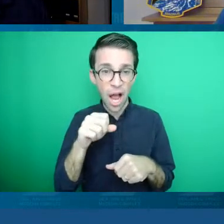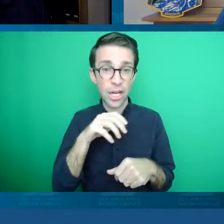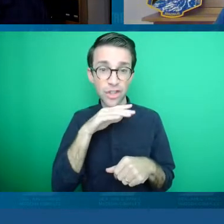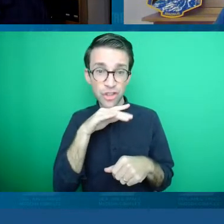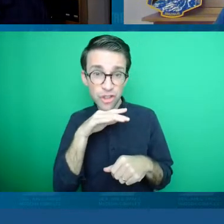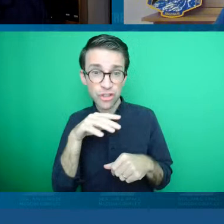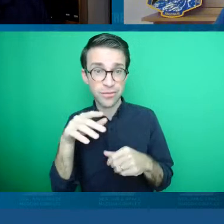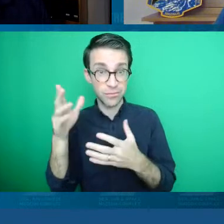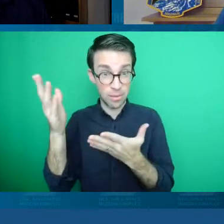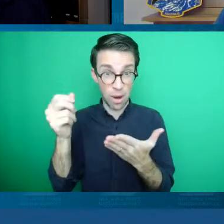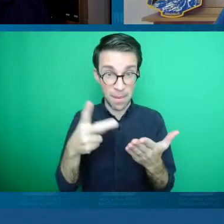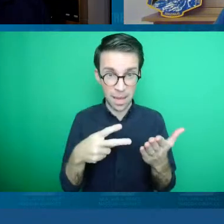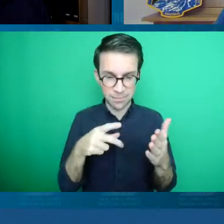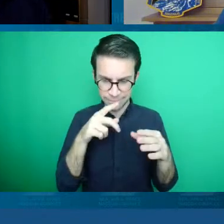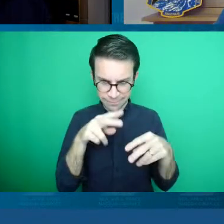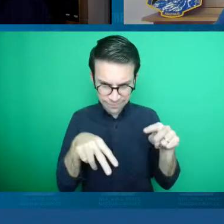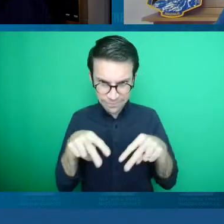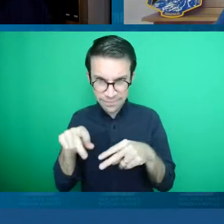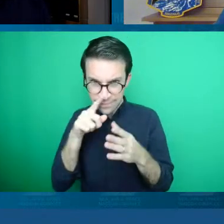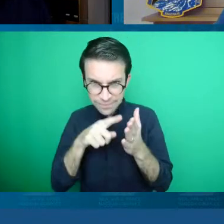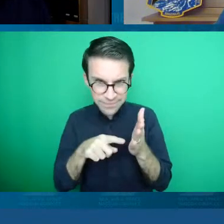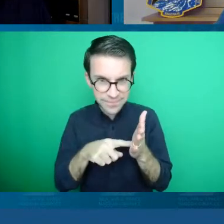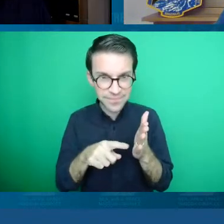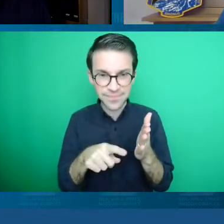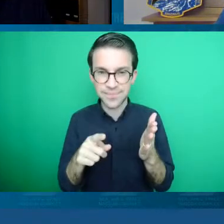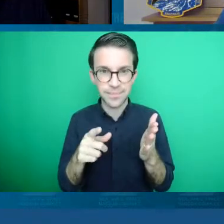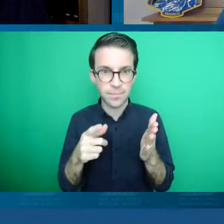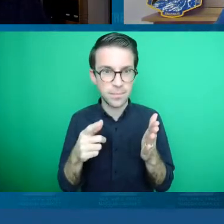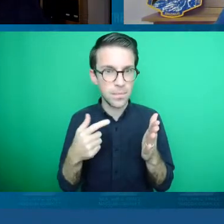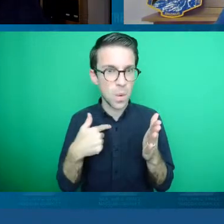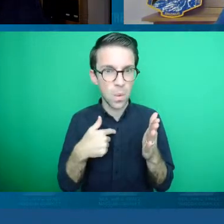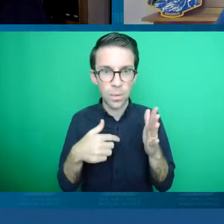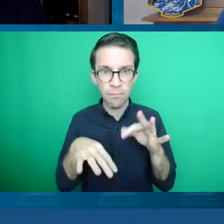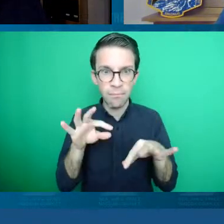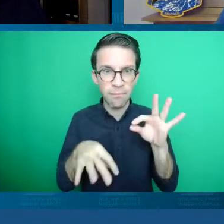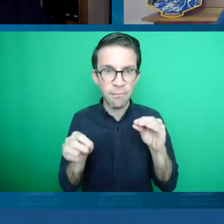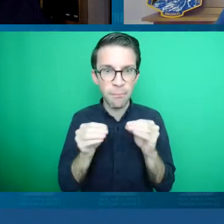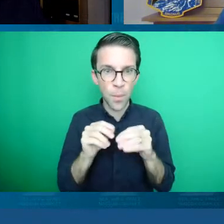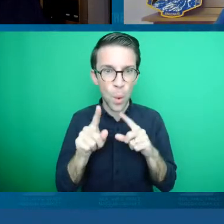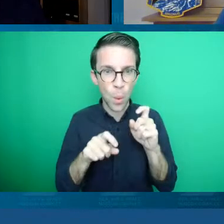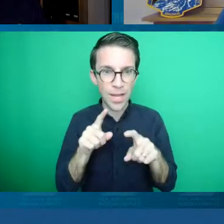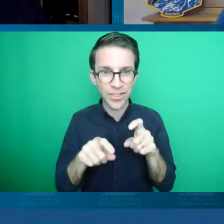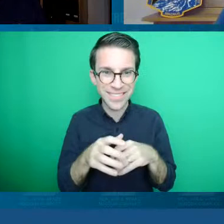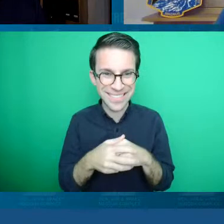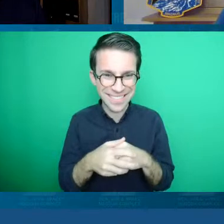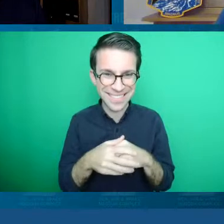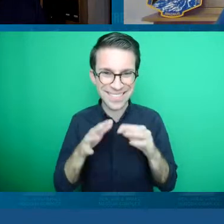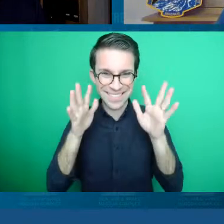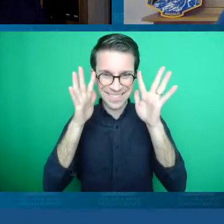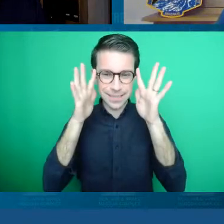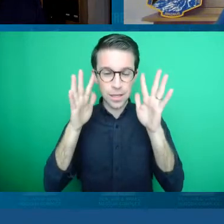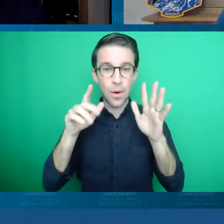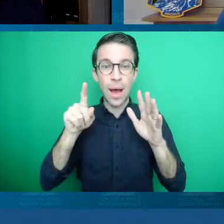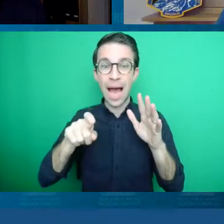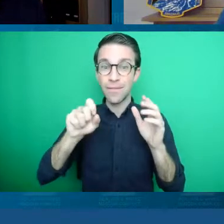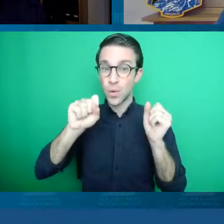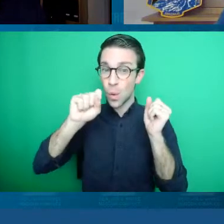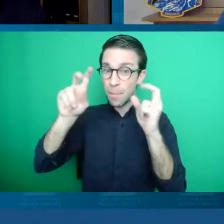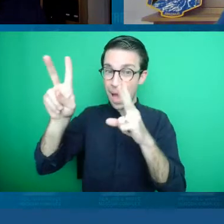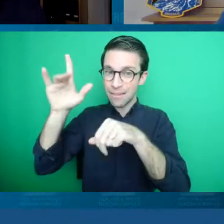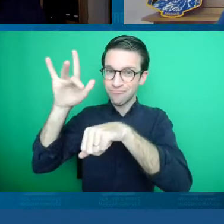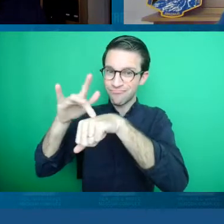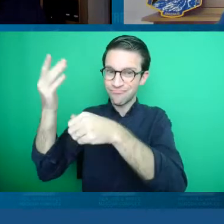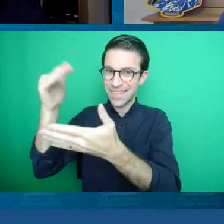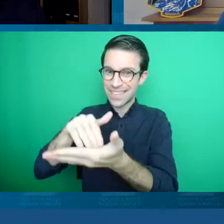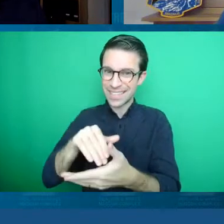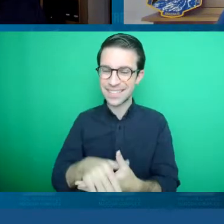soil, and we ended up with a lot more questions than we started with. So we have to go back, and we will understand. So going